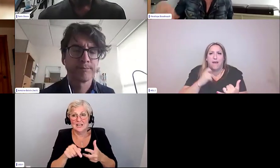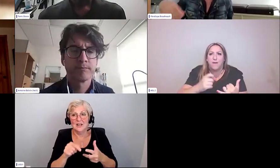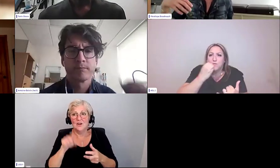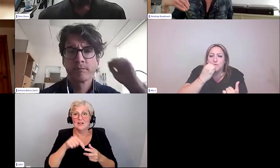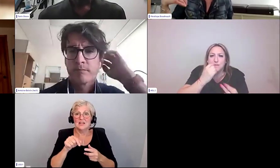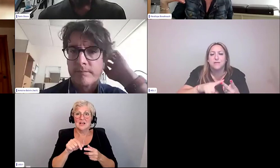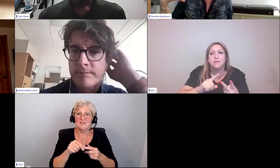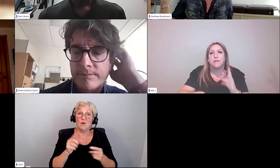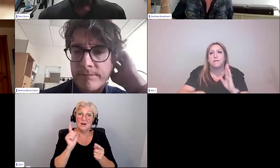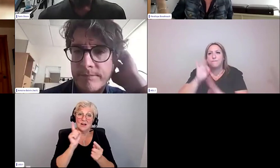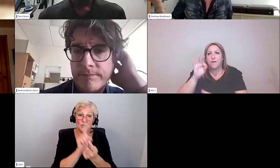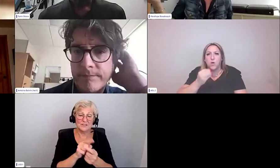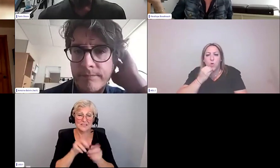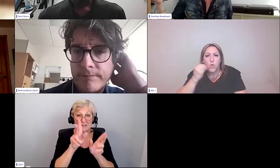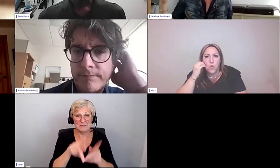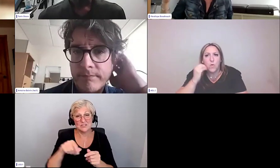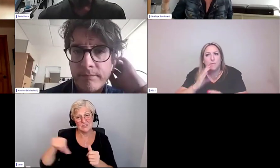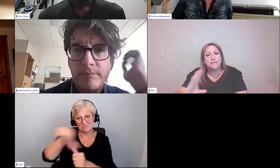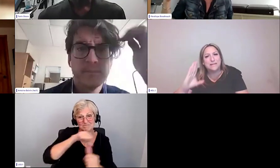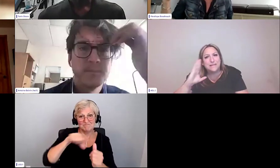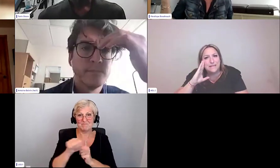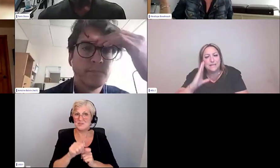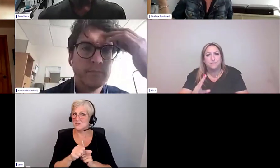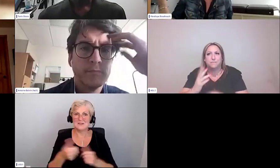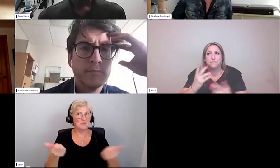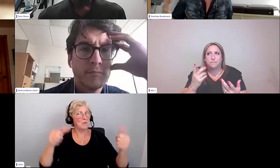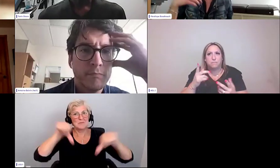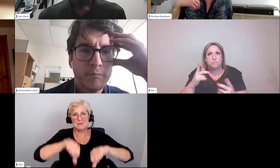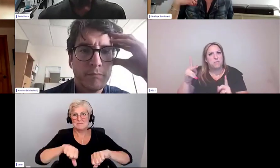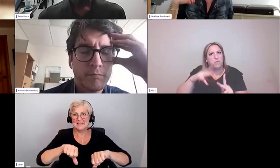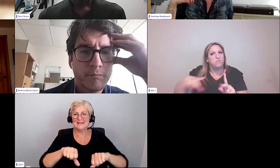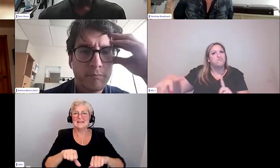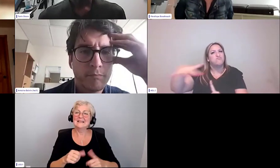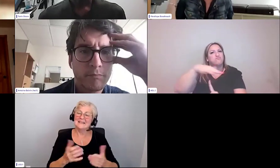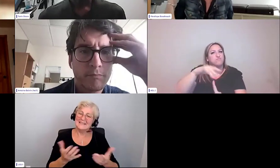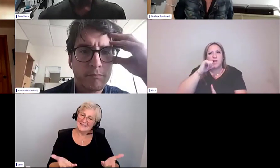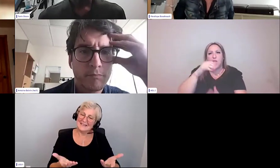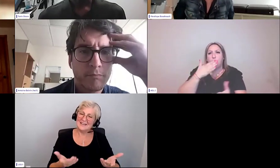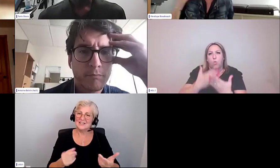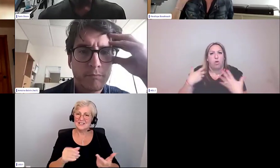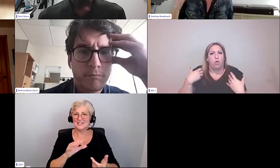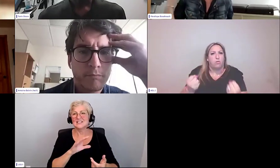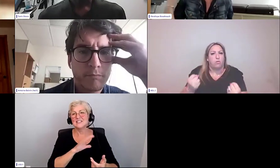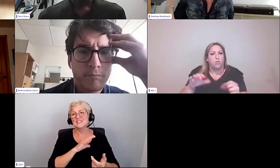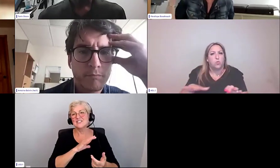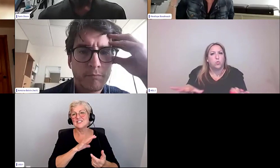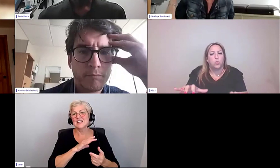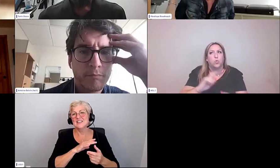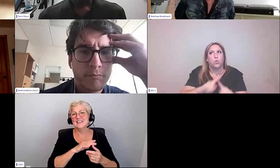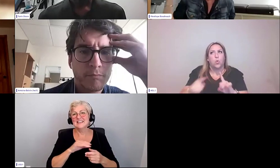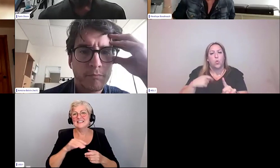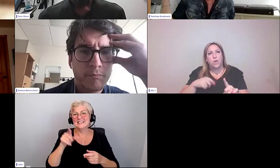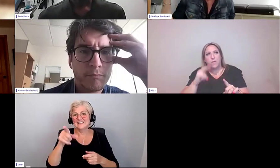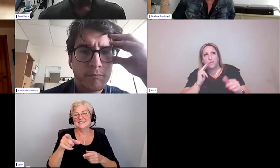find lodging, they have people around them who aren't going well. So we rarely project. Farron, I have quotes from